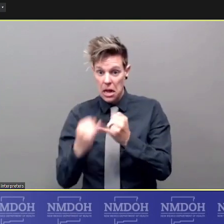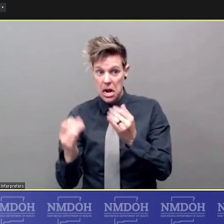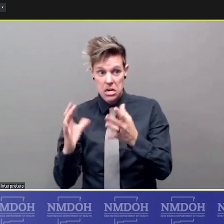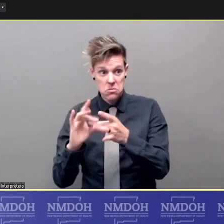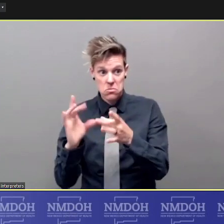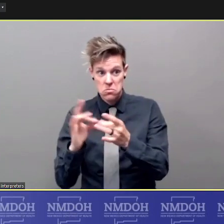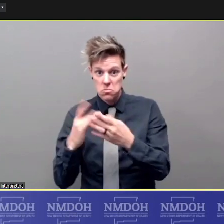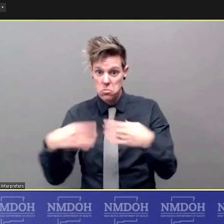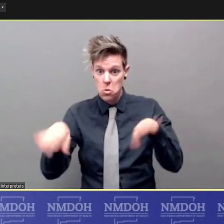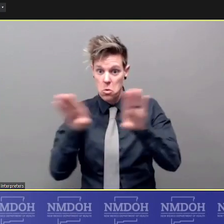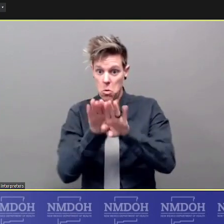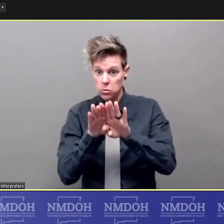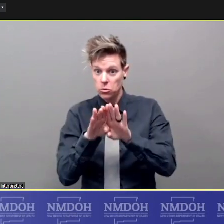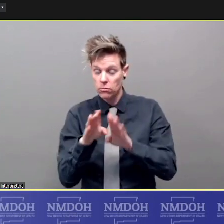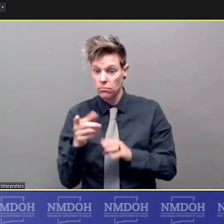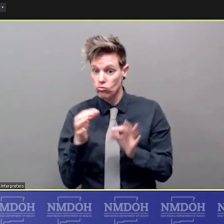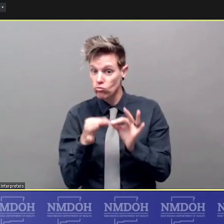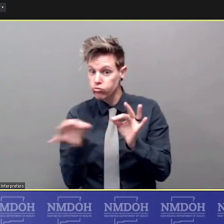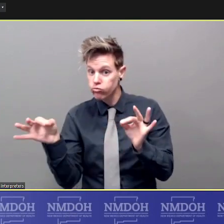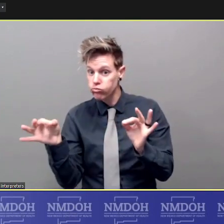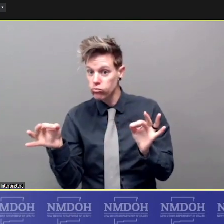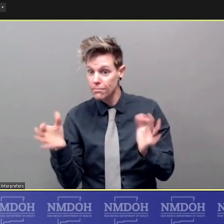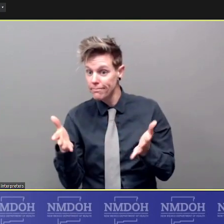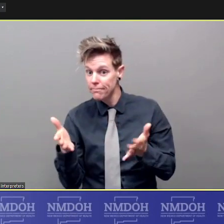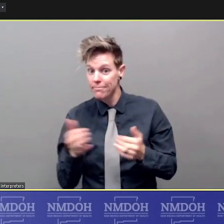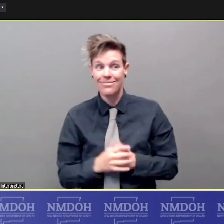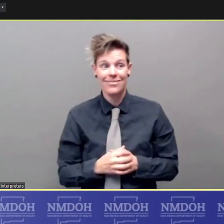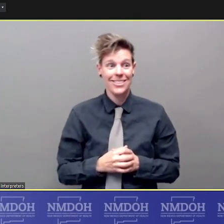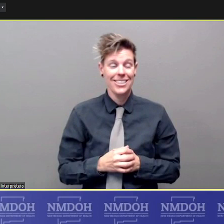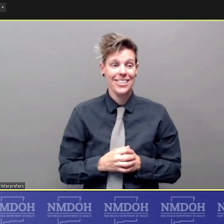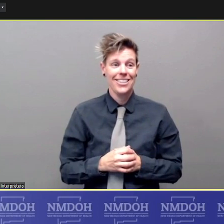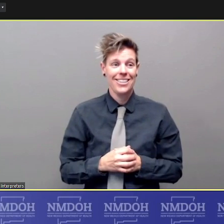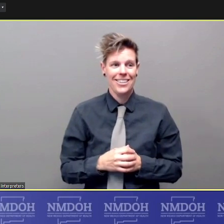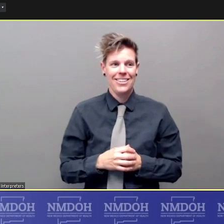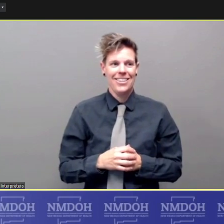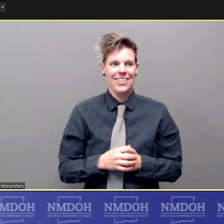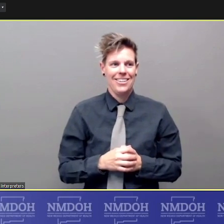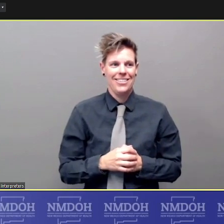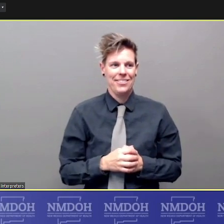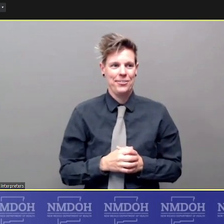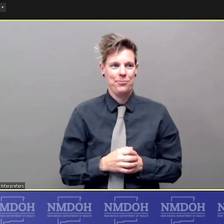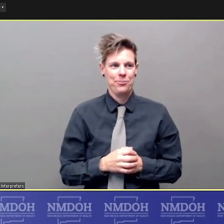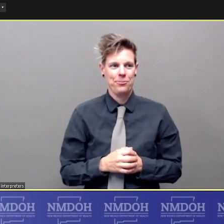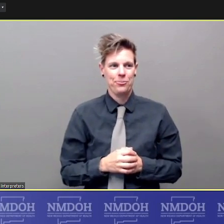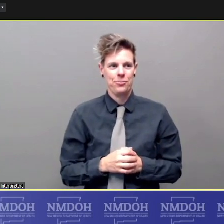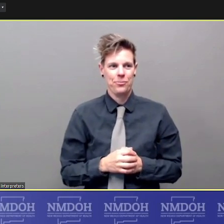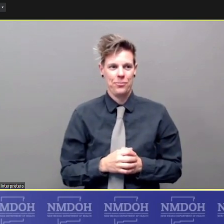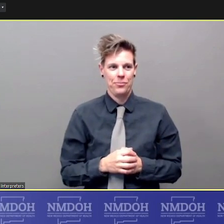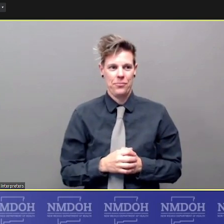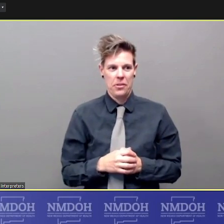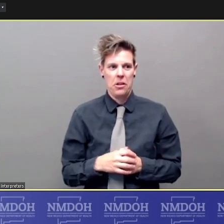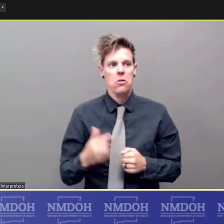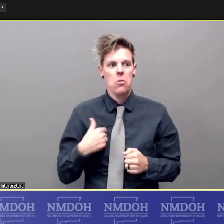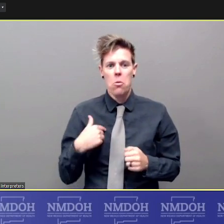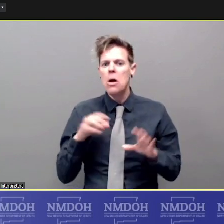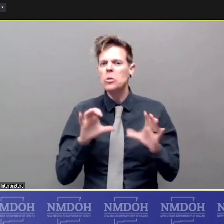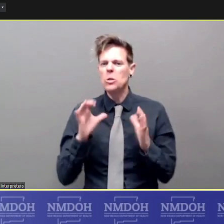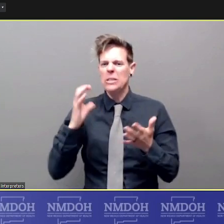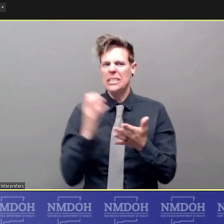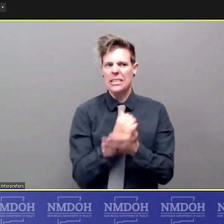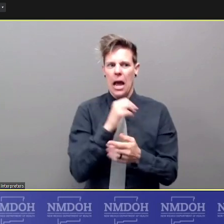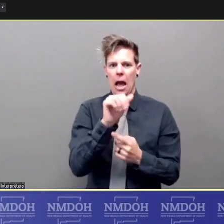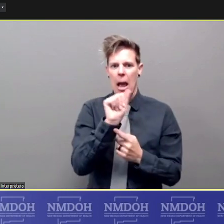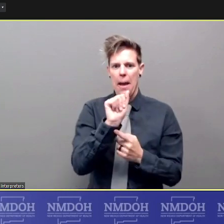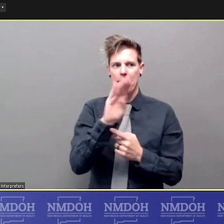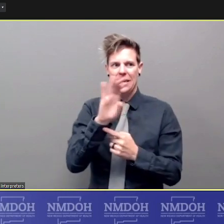final words. Okay, let's go in reverse alphabetical order. No, in alphabetical order by last name. So